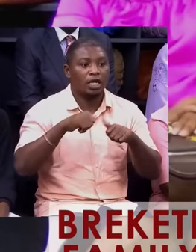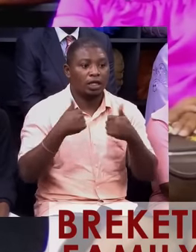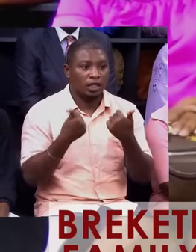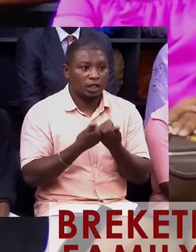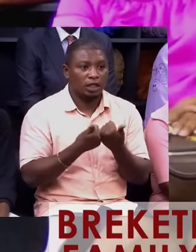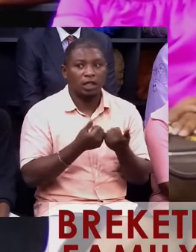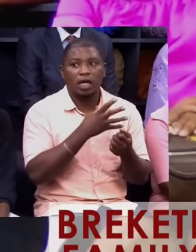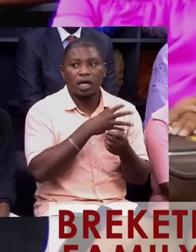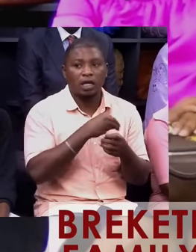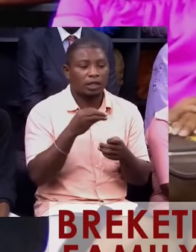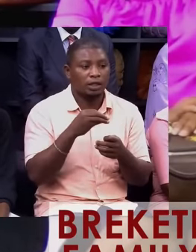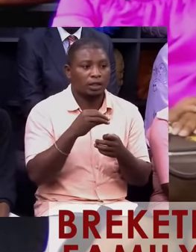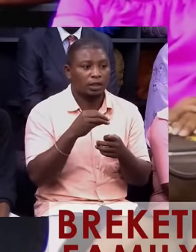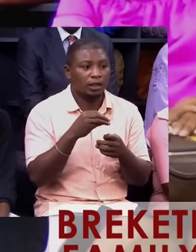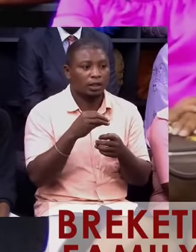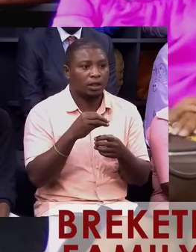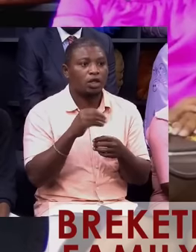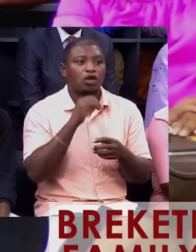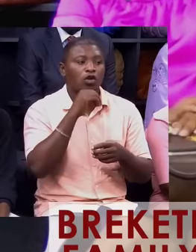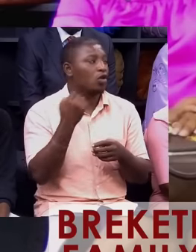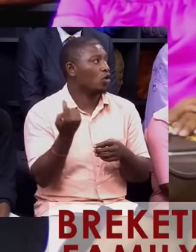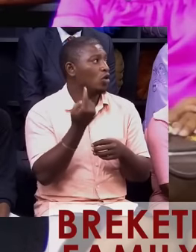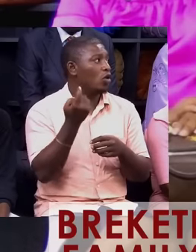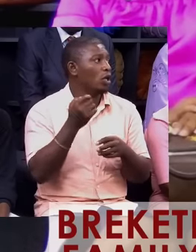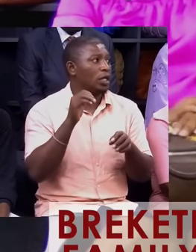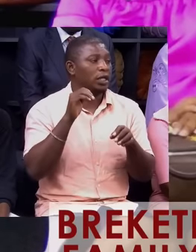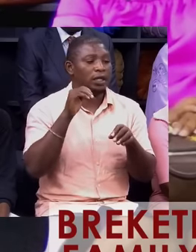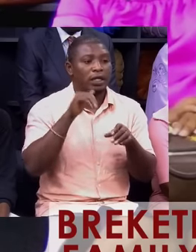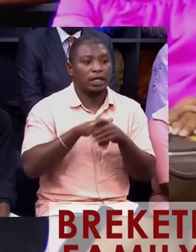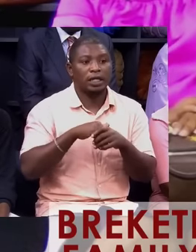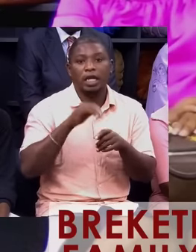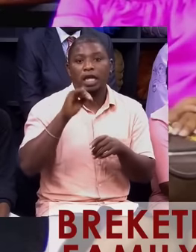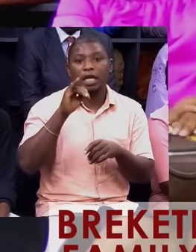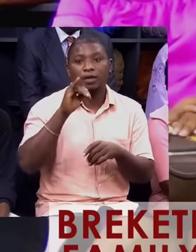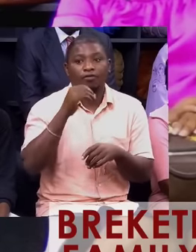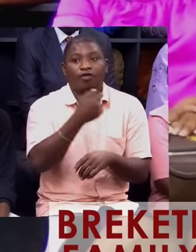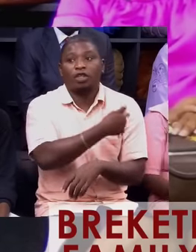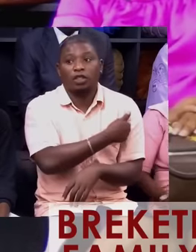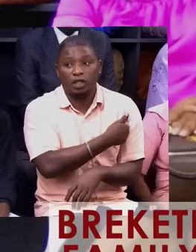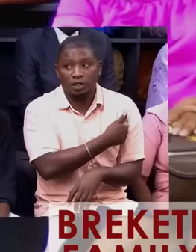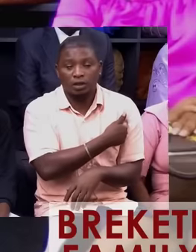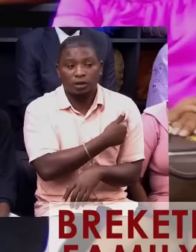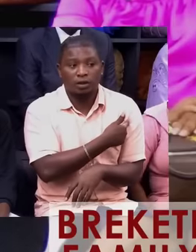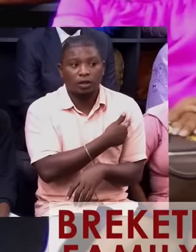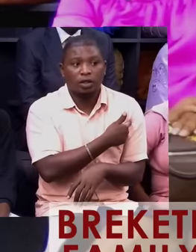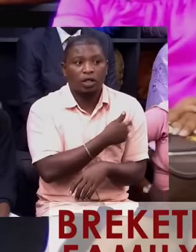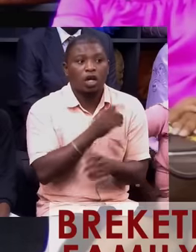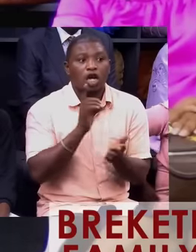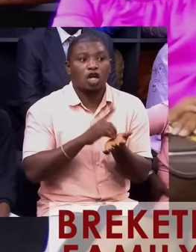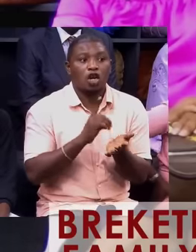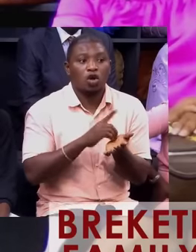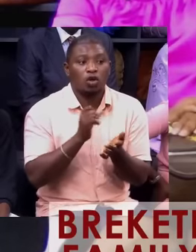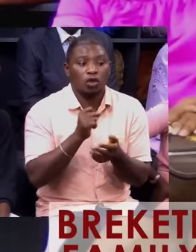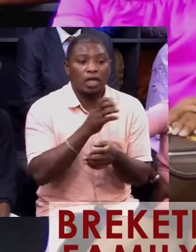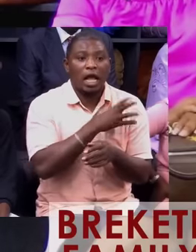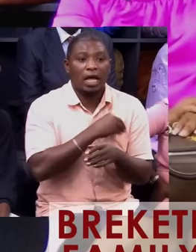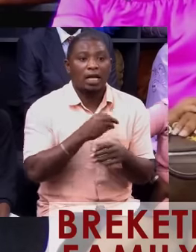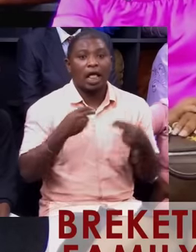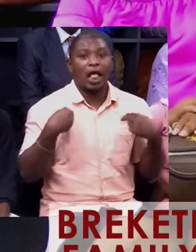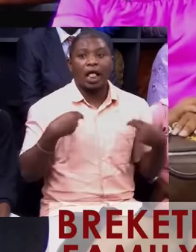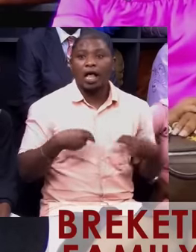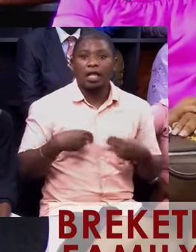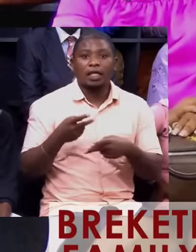um apparently not only in immunization of vaccination doctors and healthcare